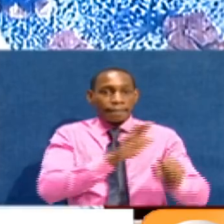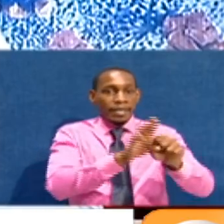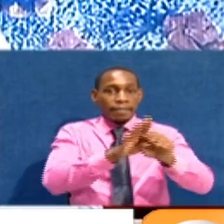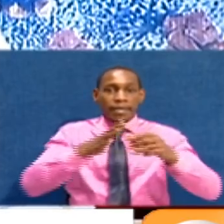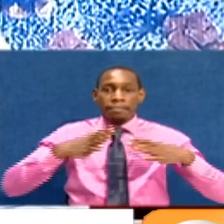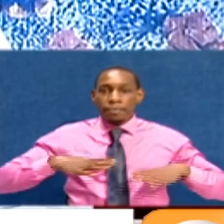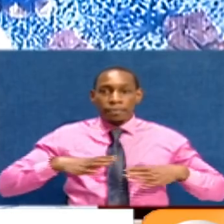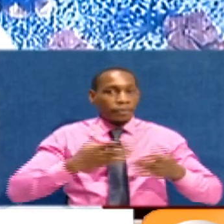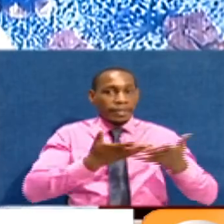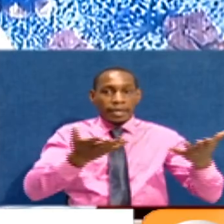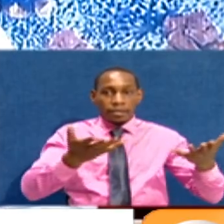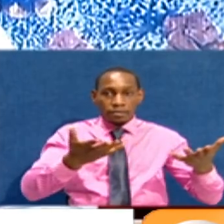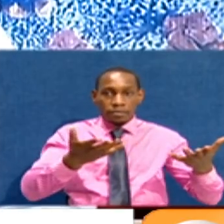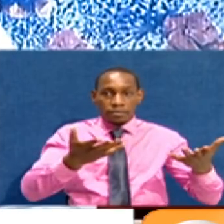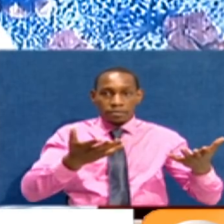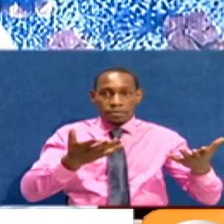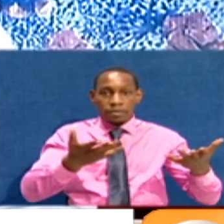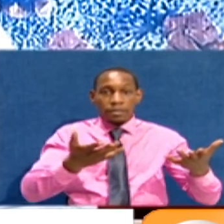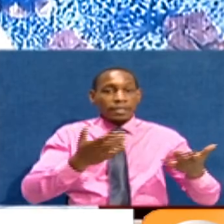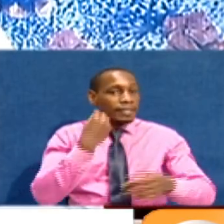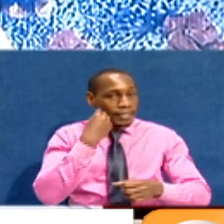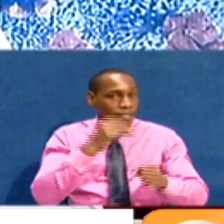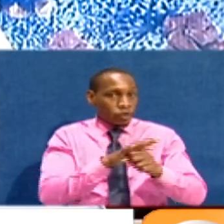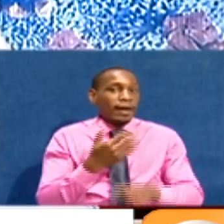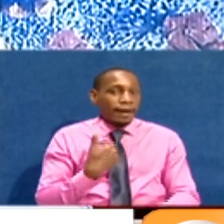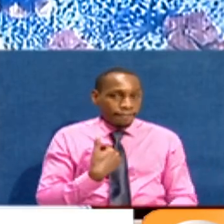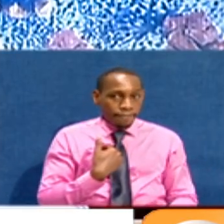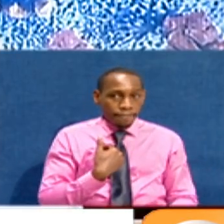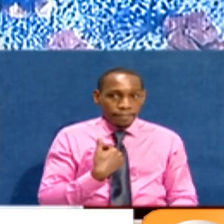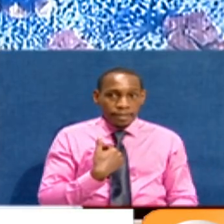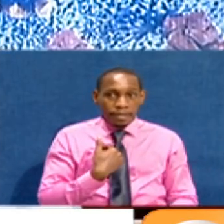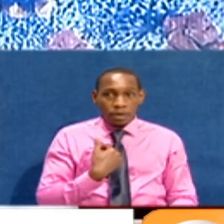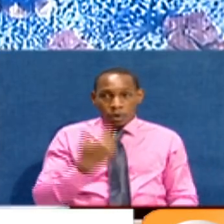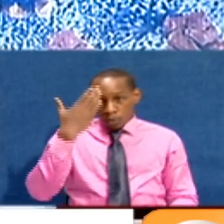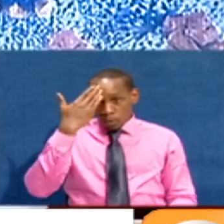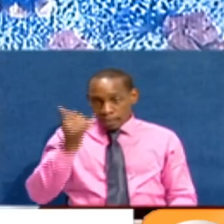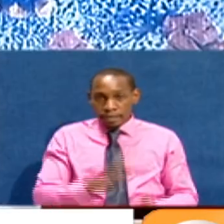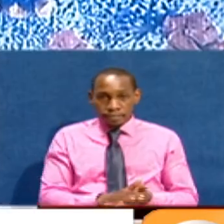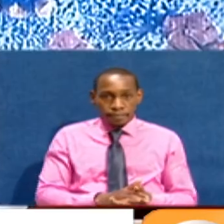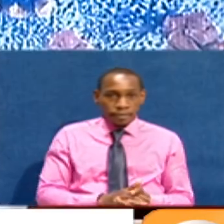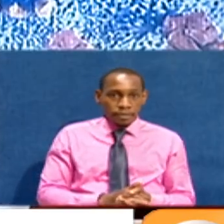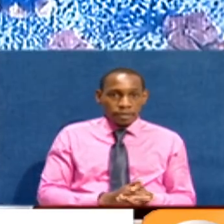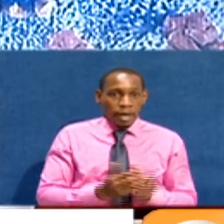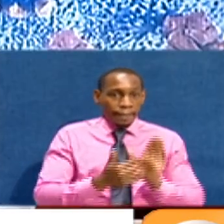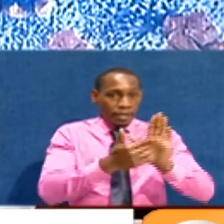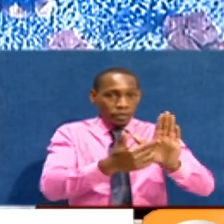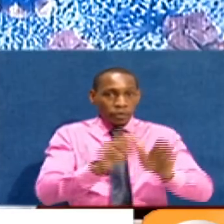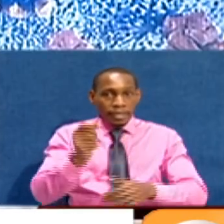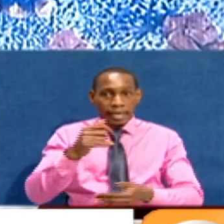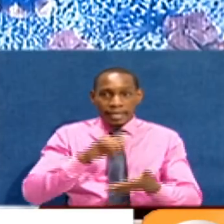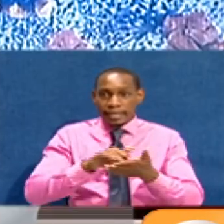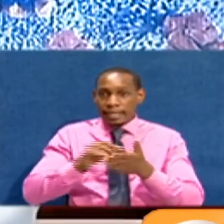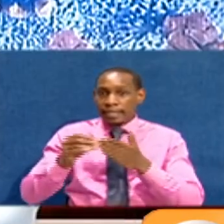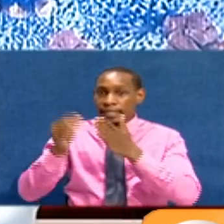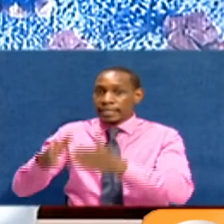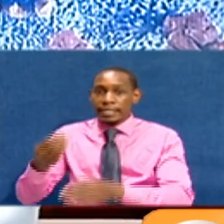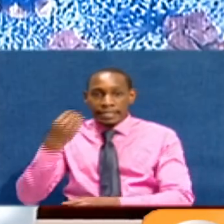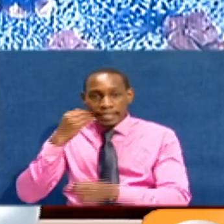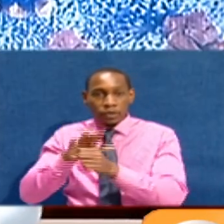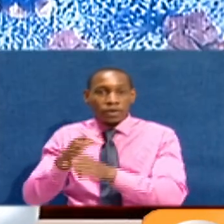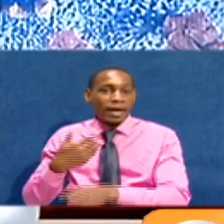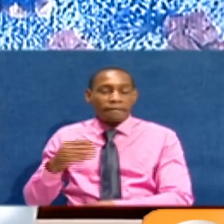Kenyans have been victims of COVID-19 because there has been an impression in Kenya that, hey, leaders don't